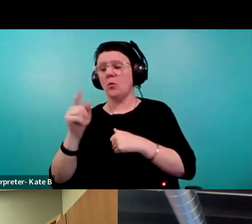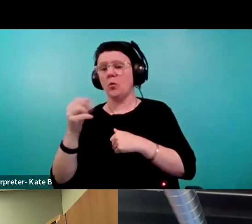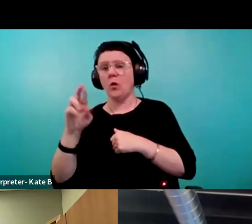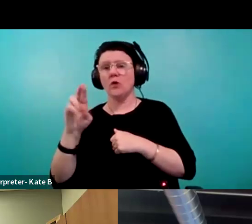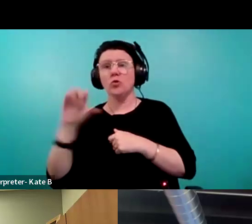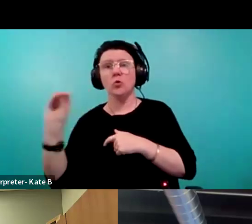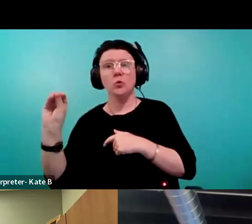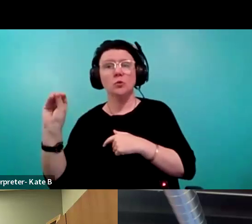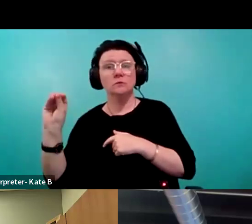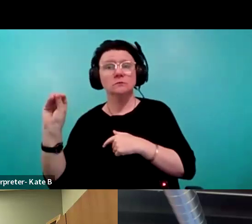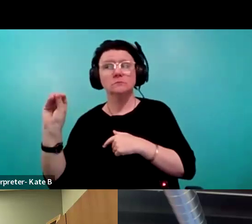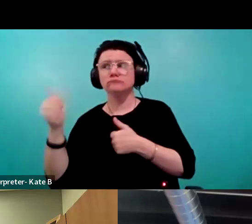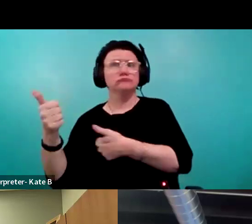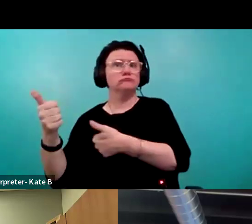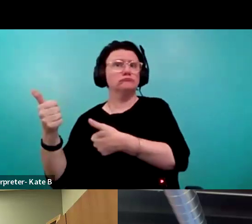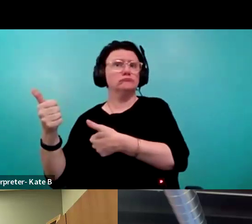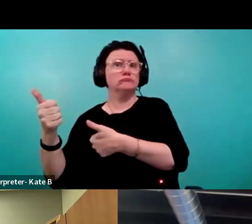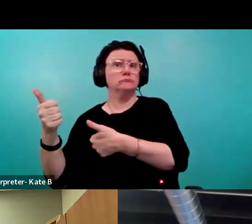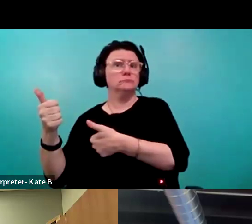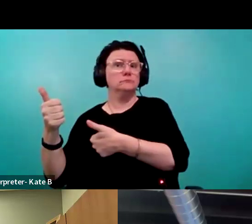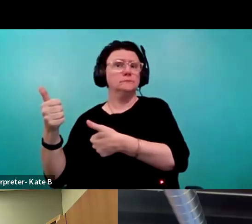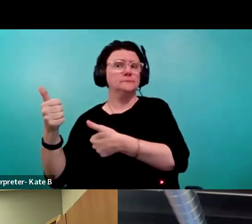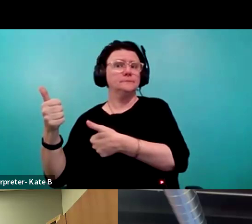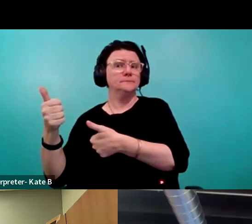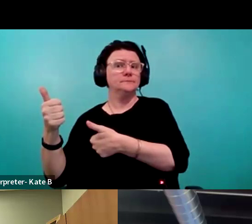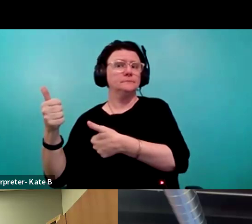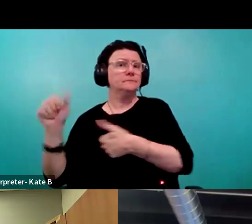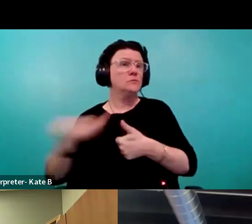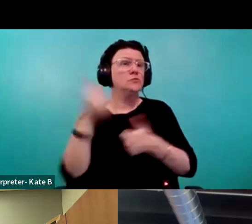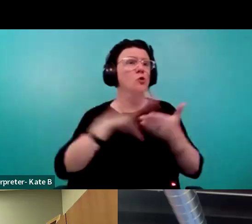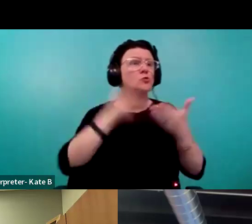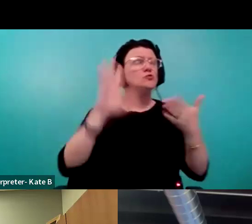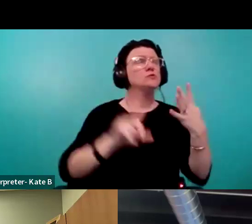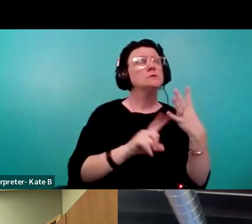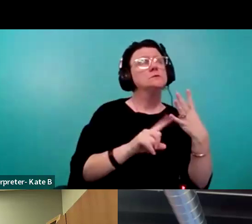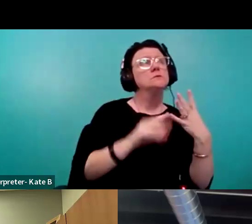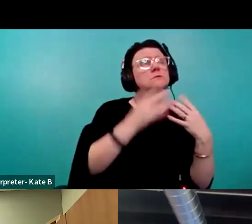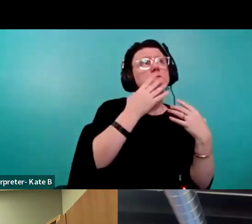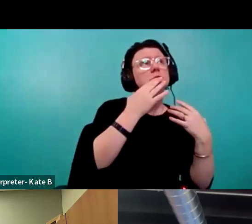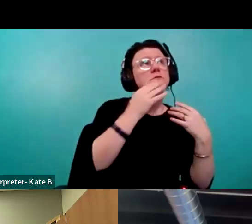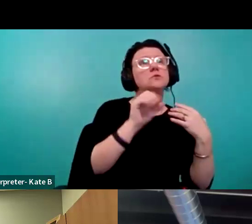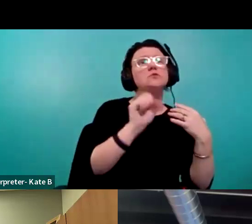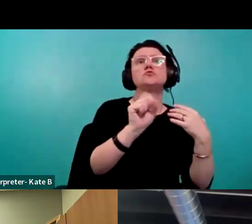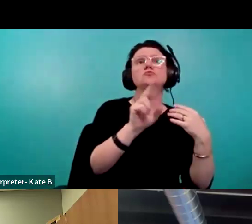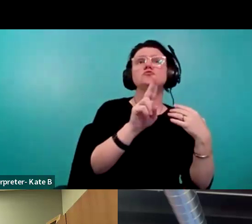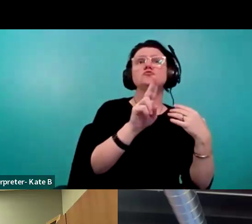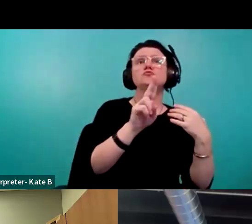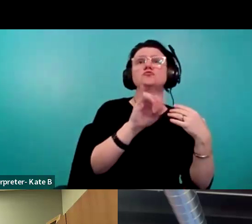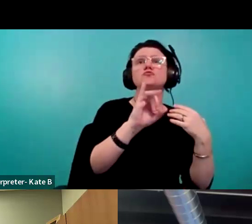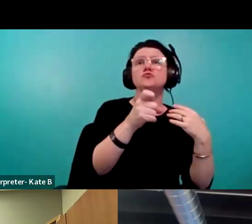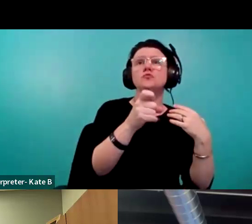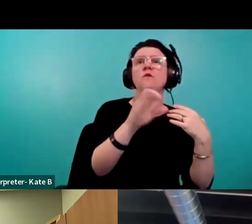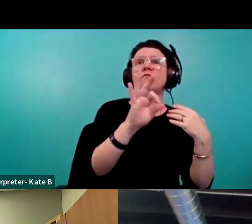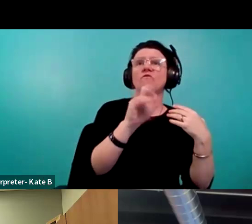District and doing well. And another student is in Sioux Falls District as a